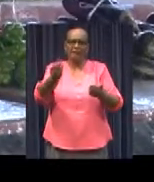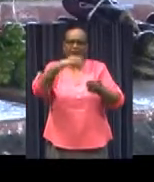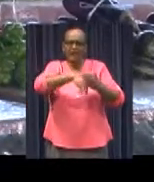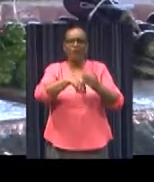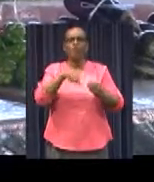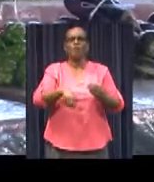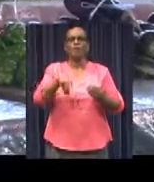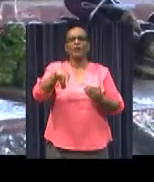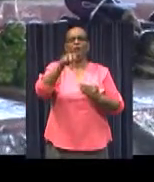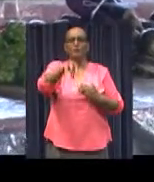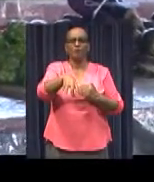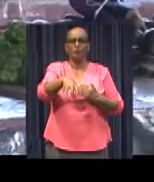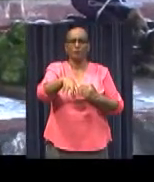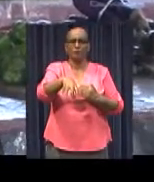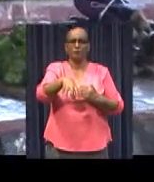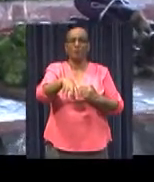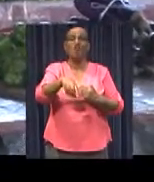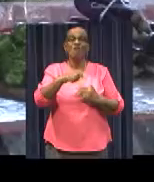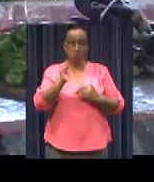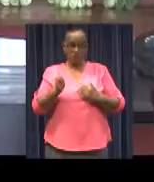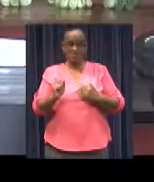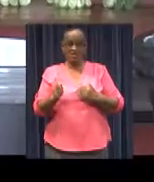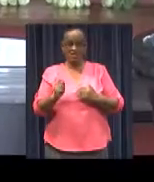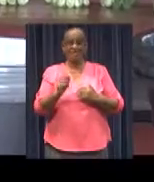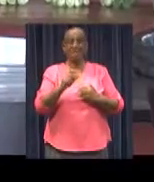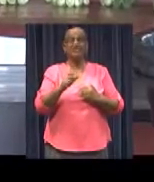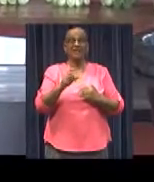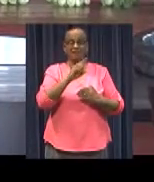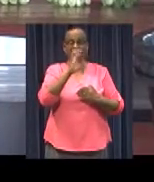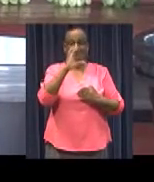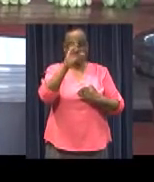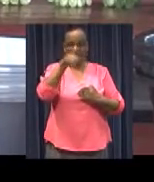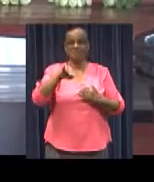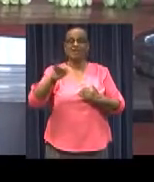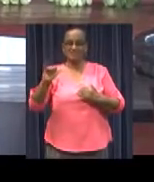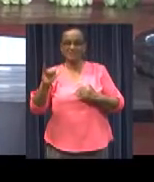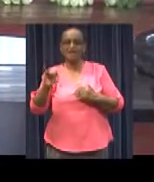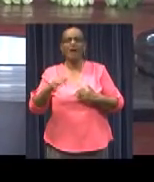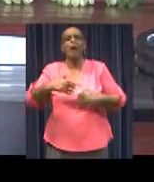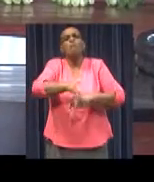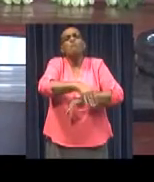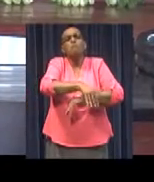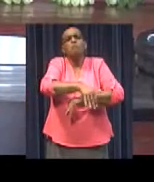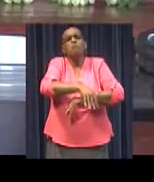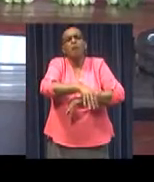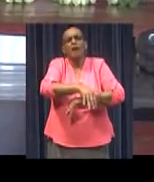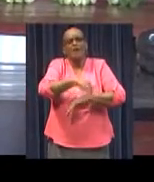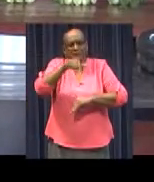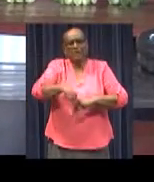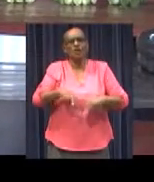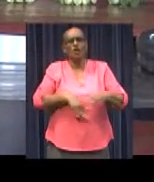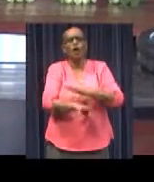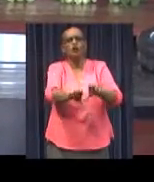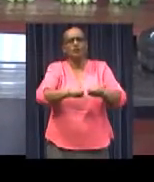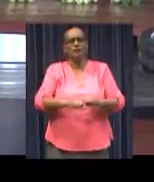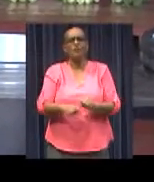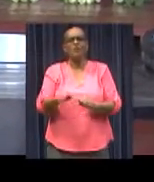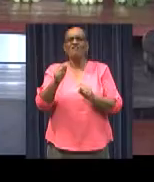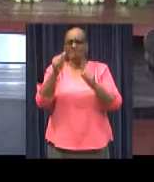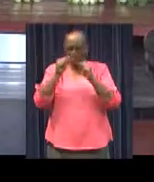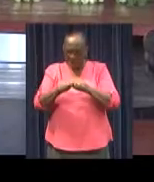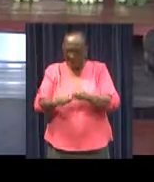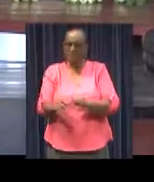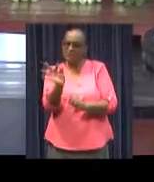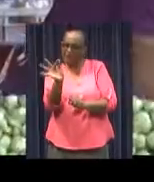more revenue. The chairman of the Chinese Youth Ambassador of the Chinese Youth Federation is said to be happy that